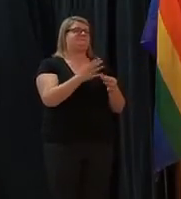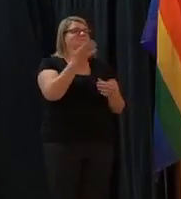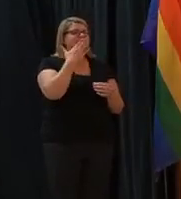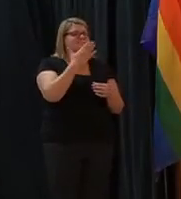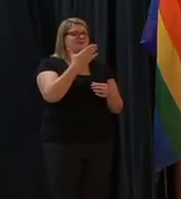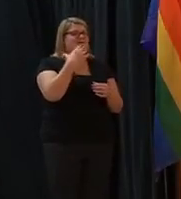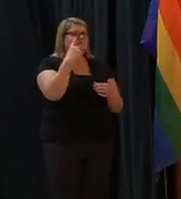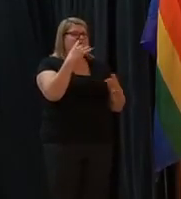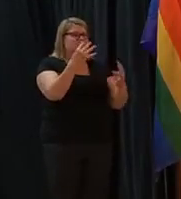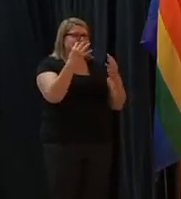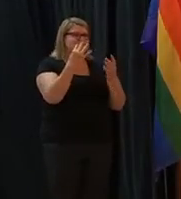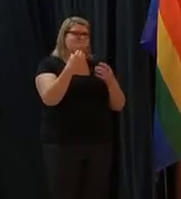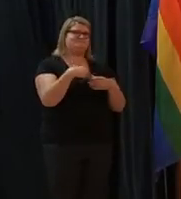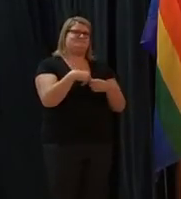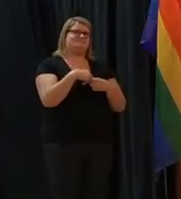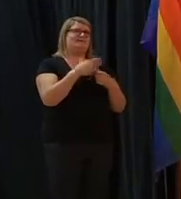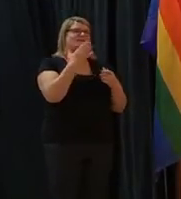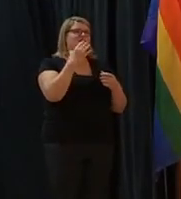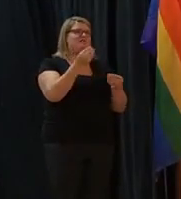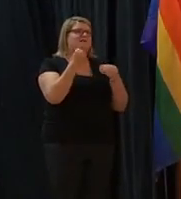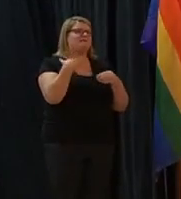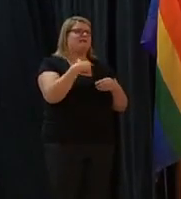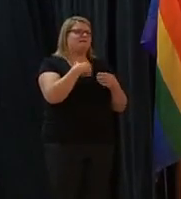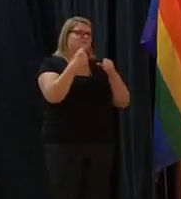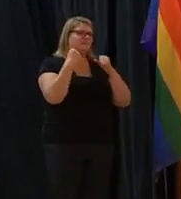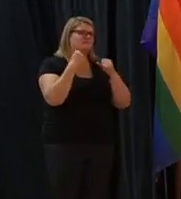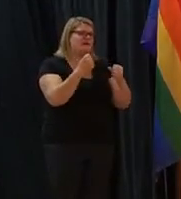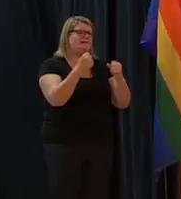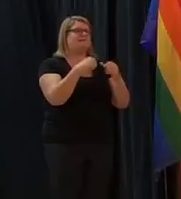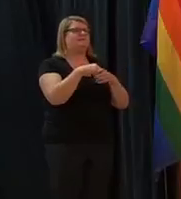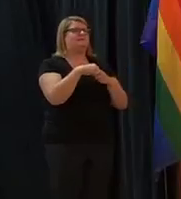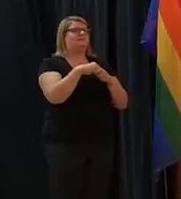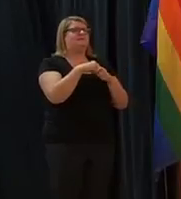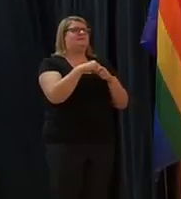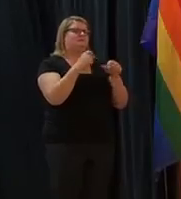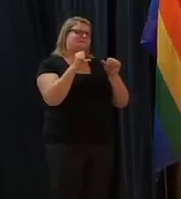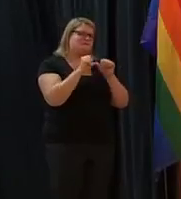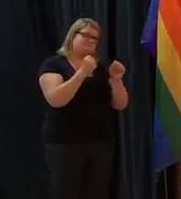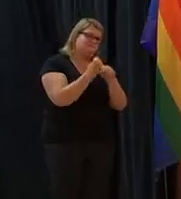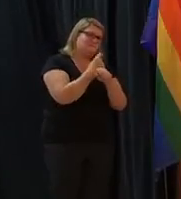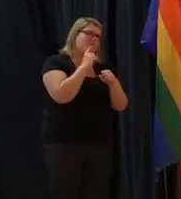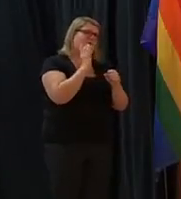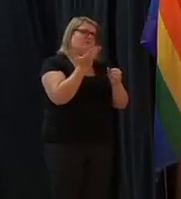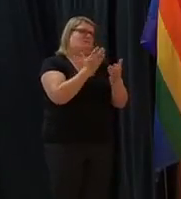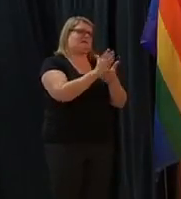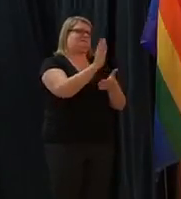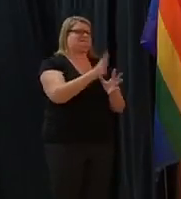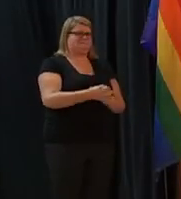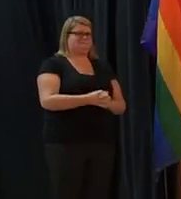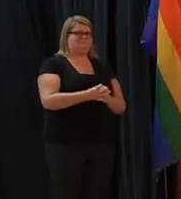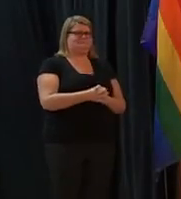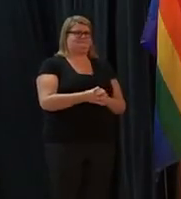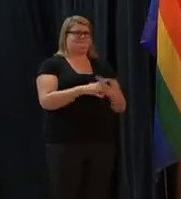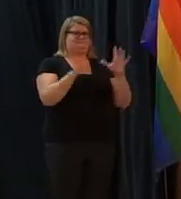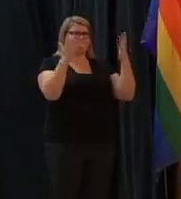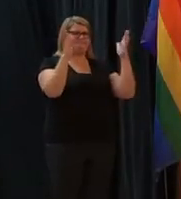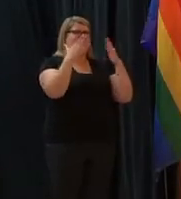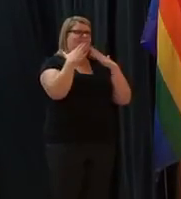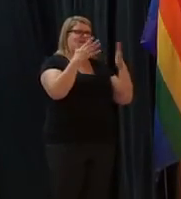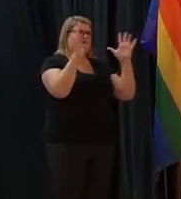and thank you for giving us the strength to come back and continue the fighting for our rights. Thank